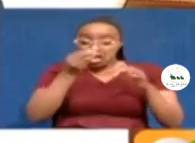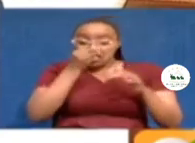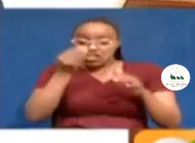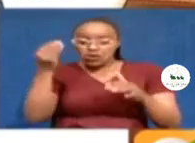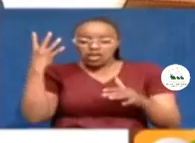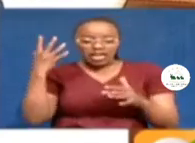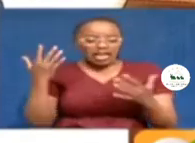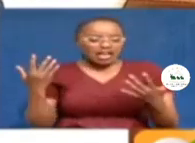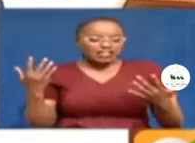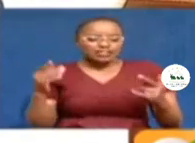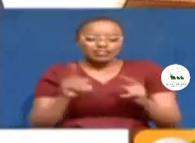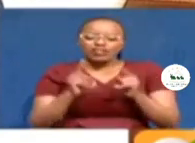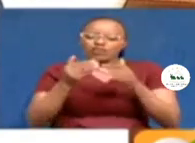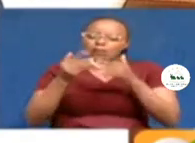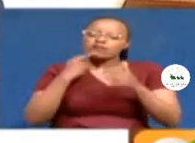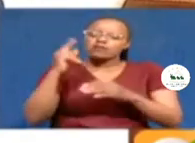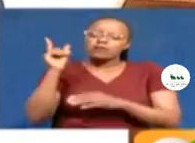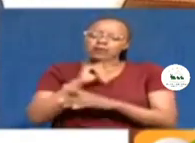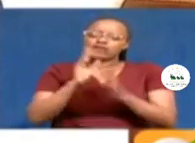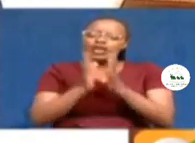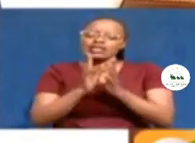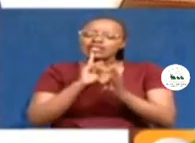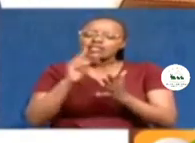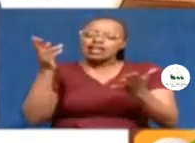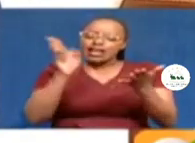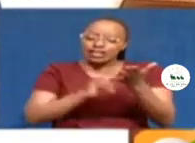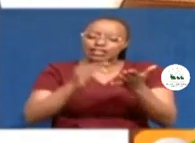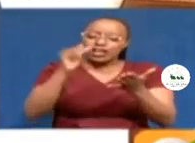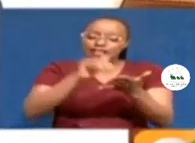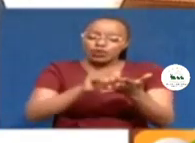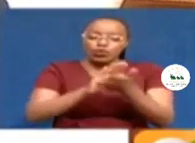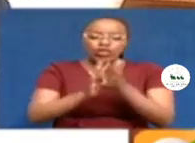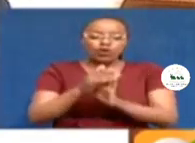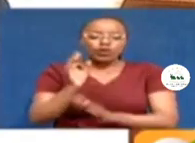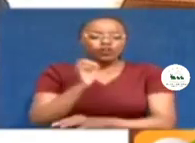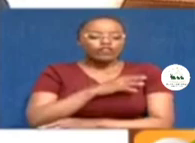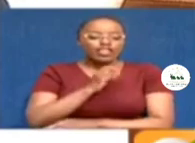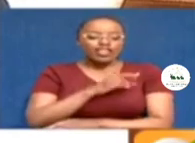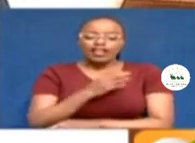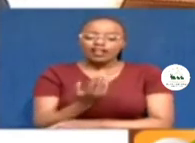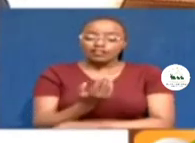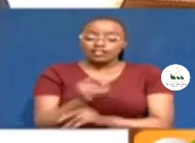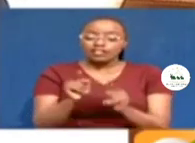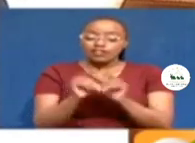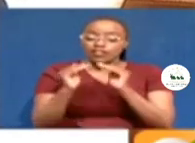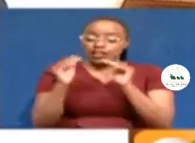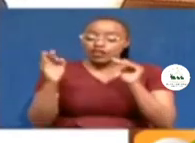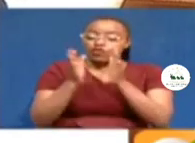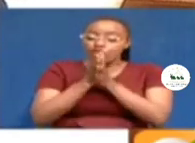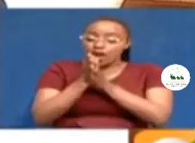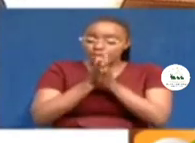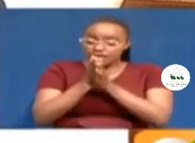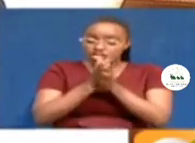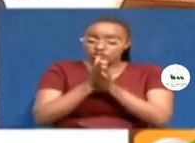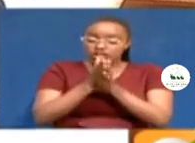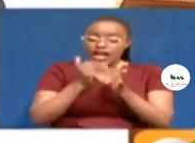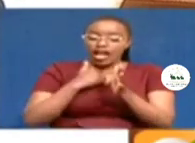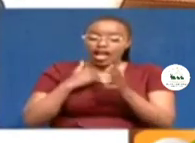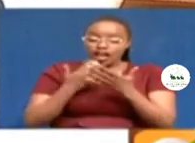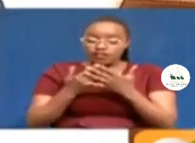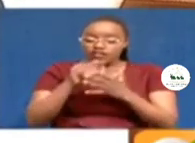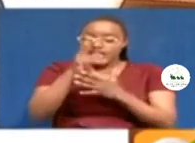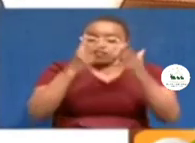I said a little earlier, and I say so ad nauseam, the scales of ambition have clouded